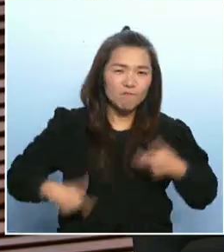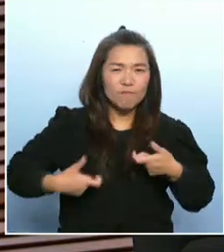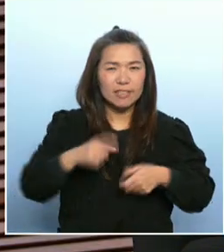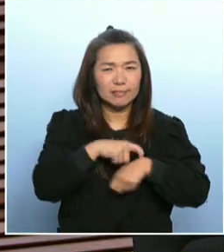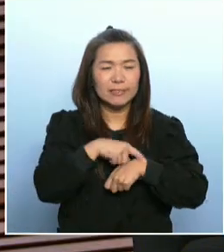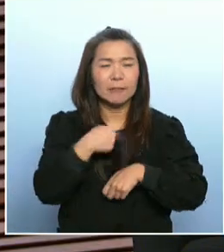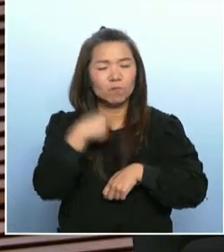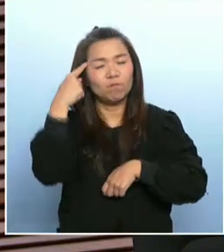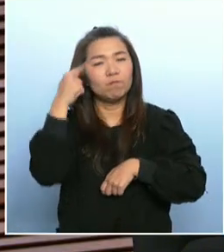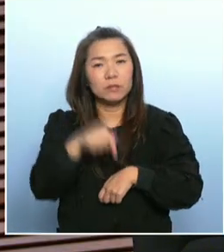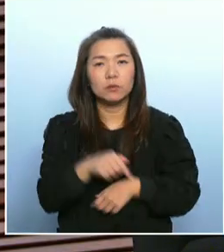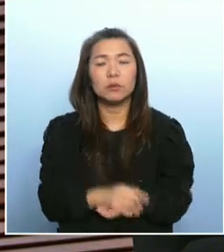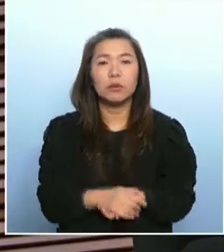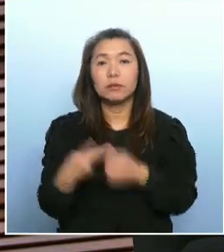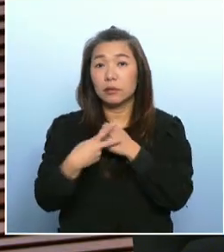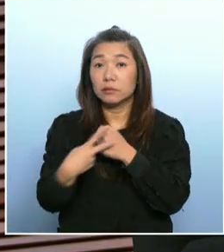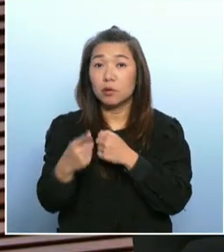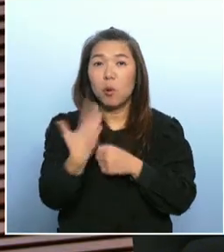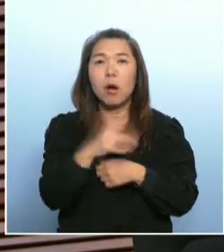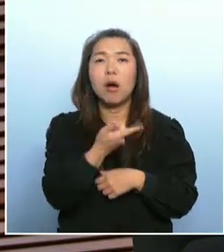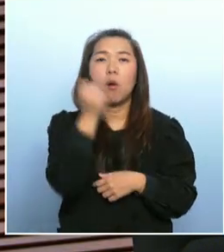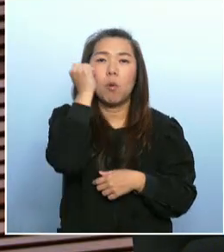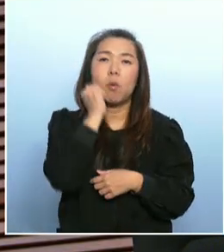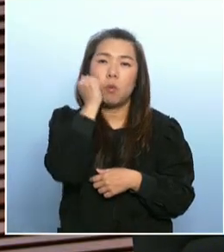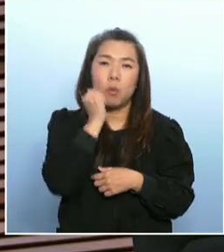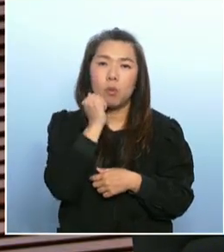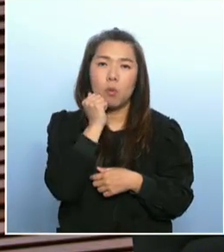pass the burden on to the other cities in the Greater Bay Area.